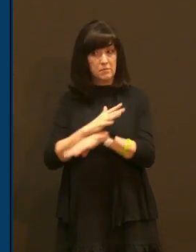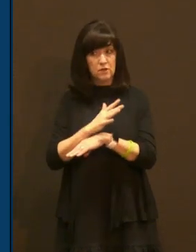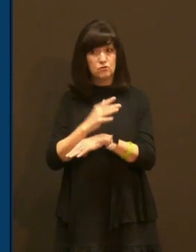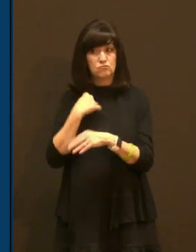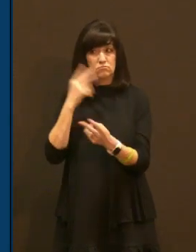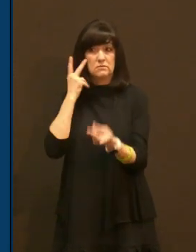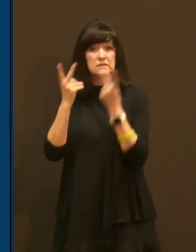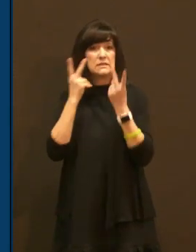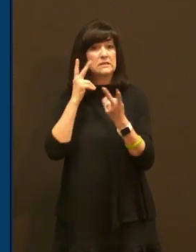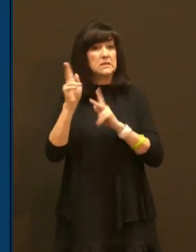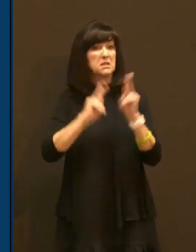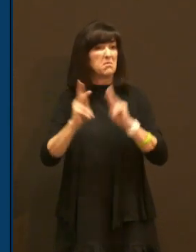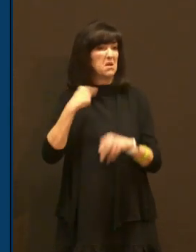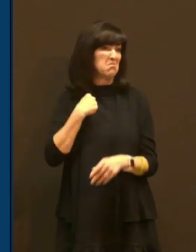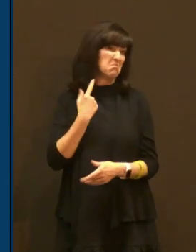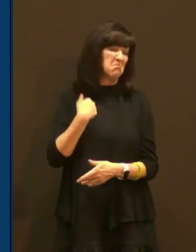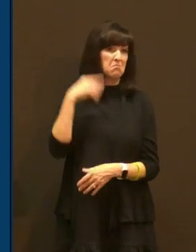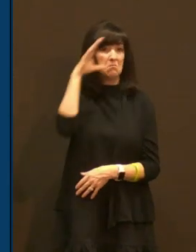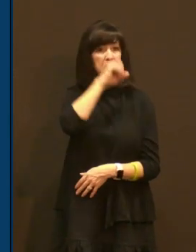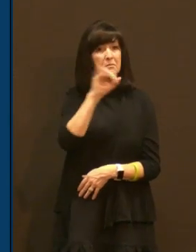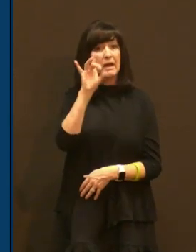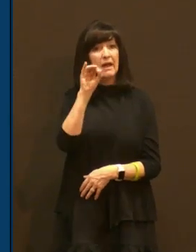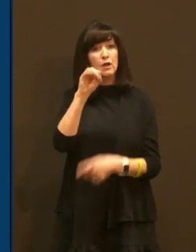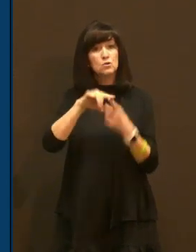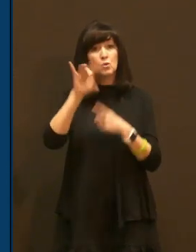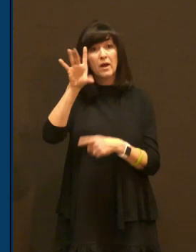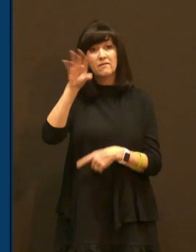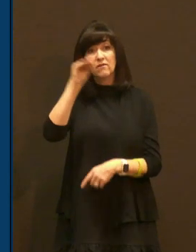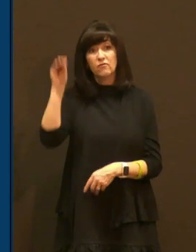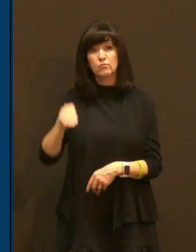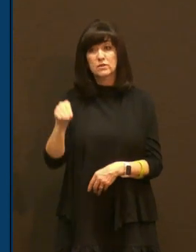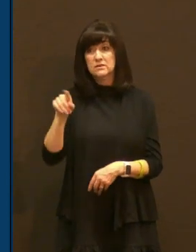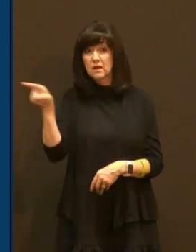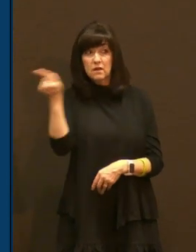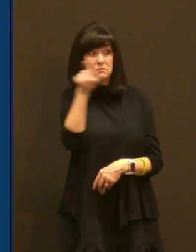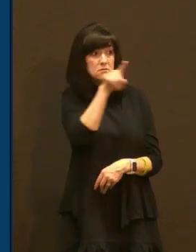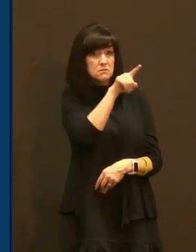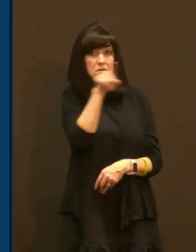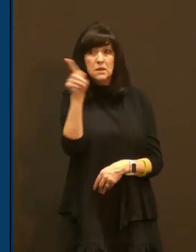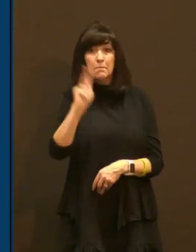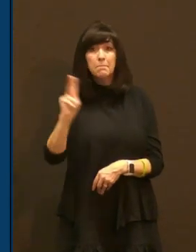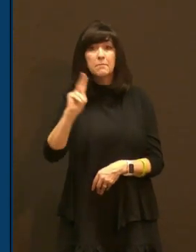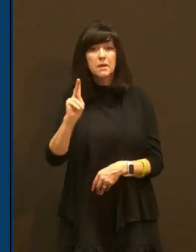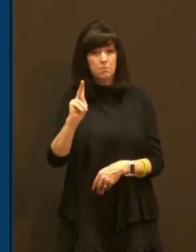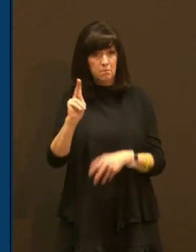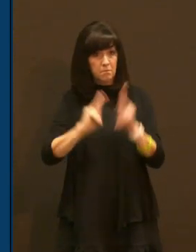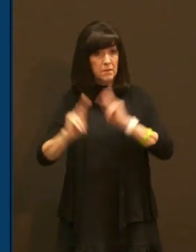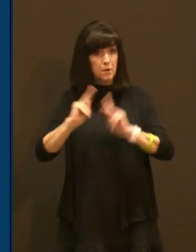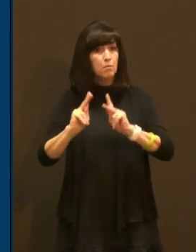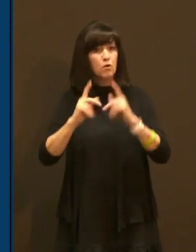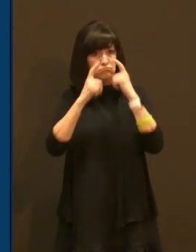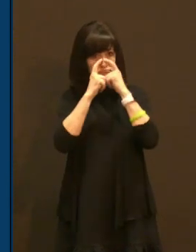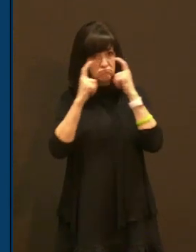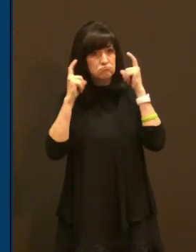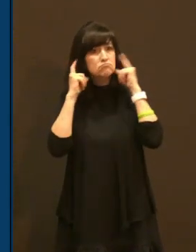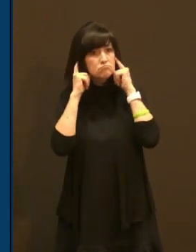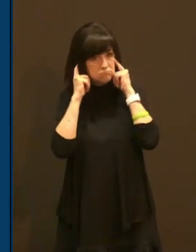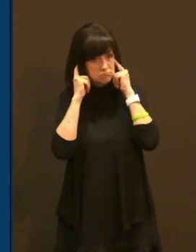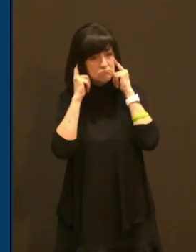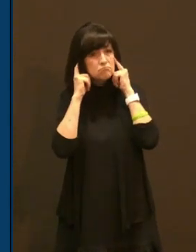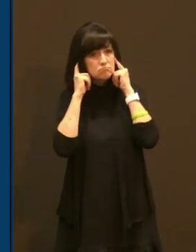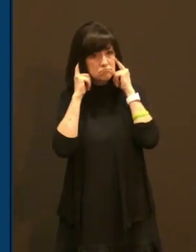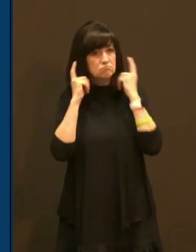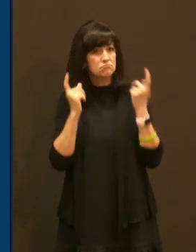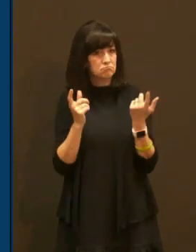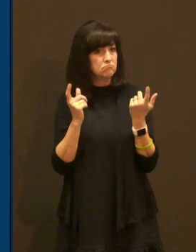say 85% or more of the folks on the boardwalk were wearing face masks. Contrast